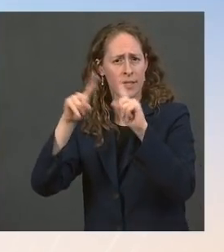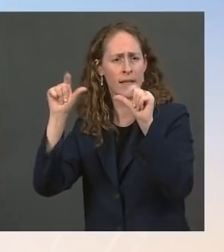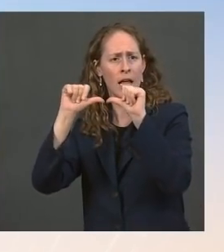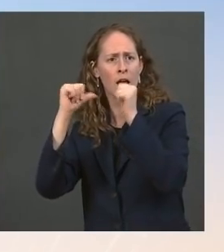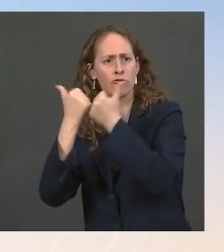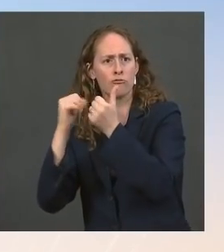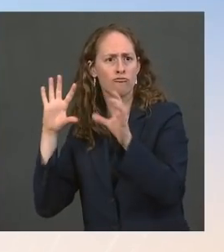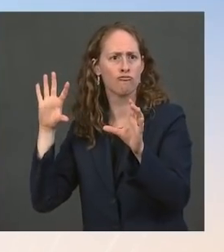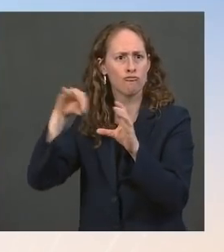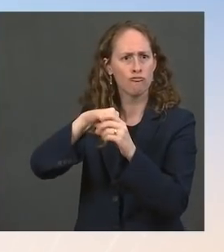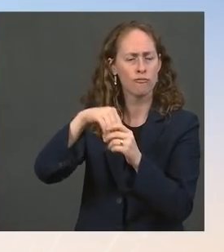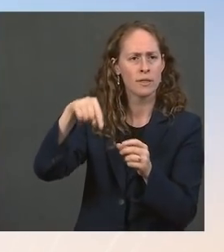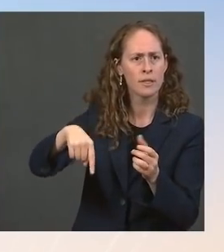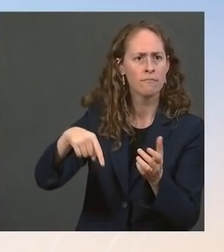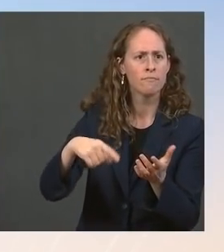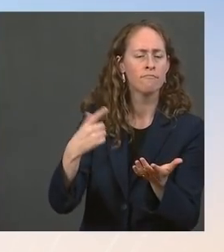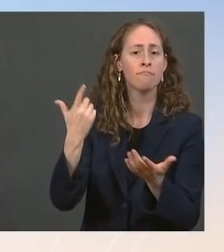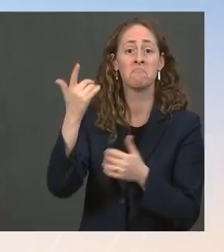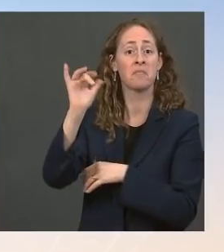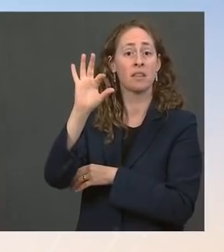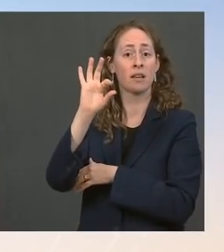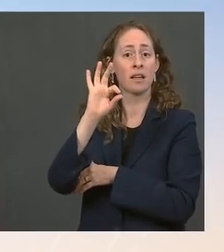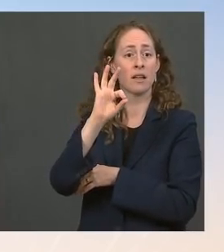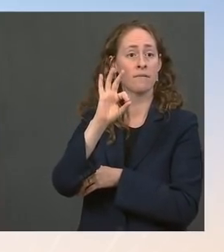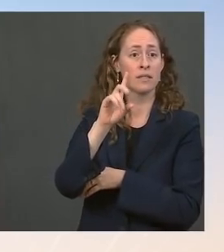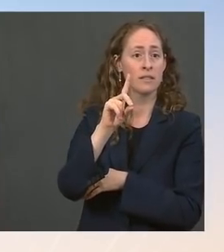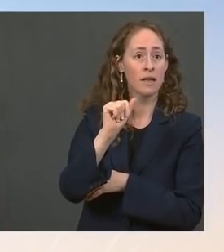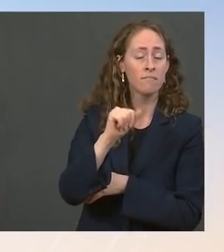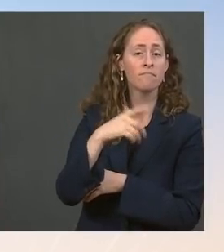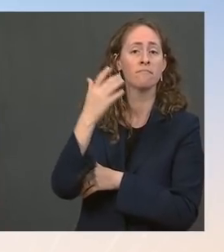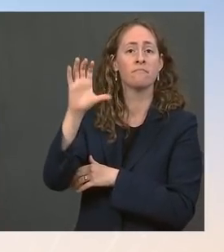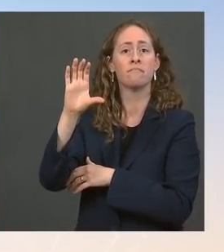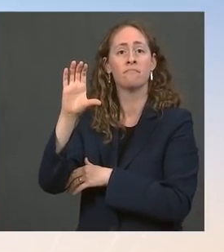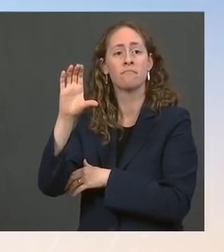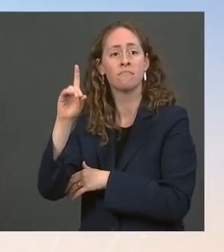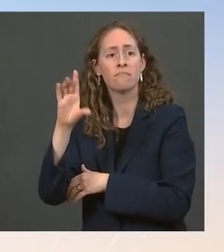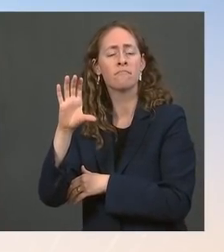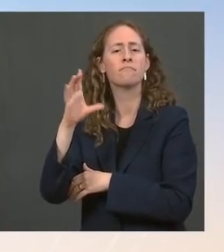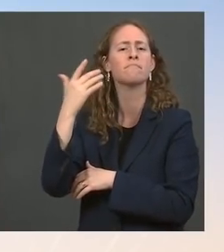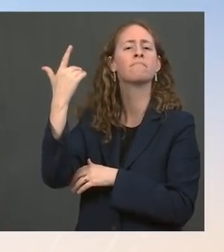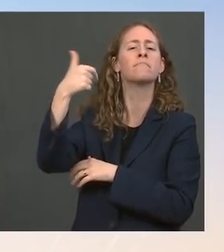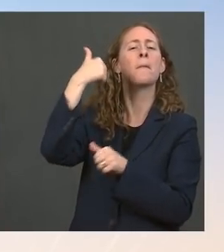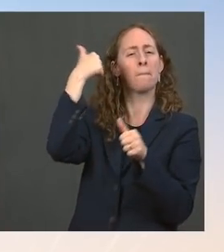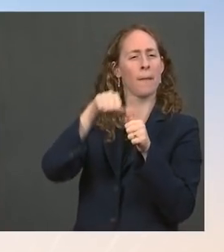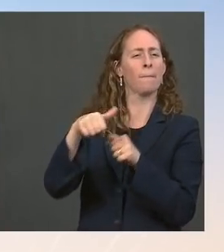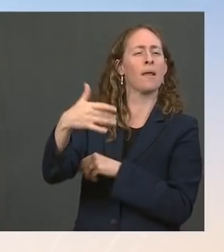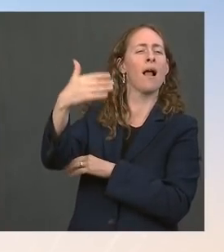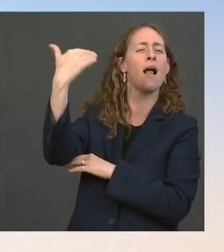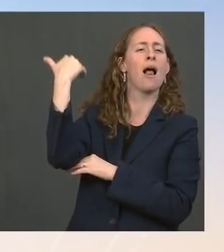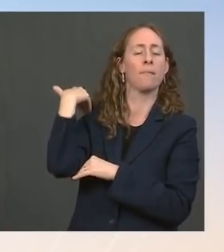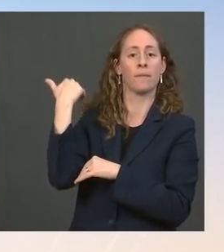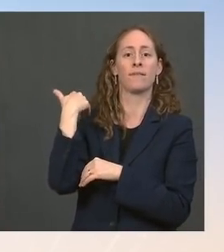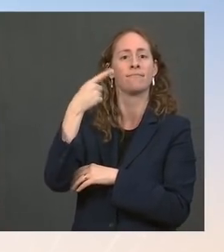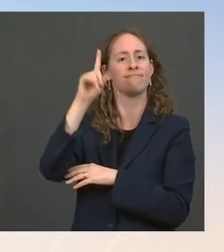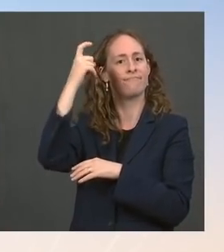Years ago, in 2013, when there was a government shutdown, Tom Friedman, who then led the CDC, described that period of time as one of the worst in his tenure at the